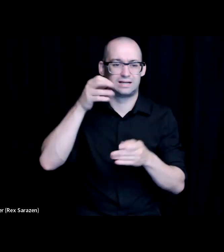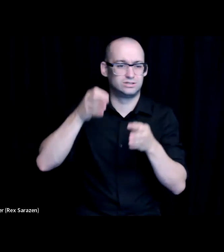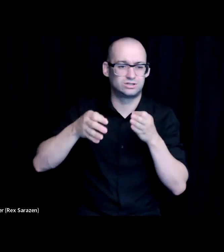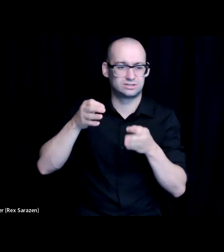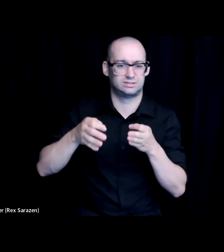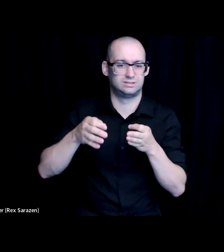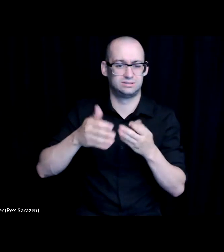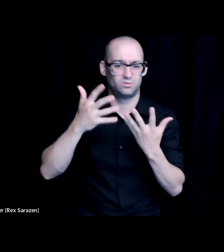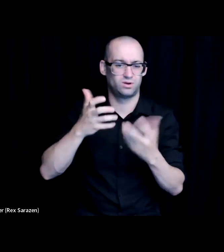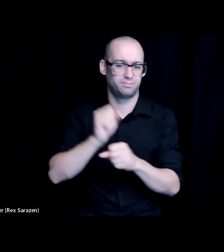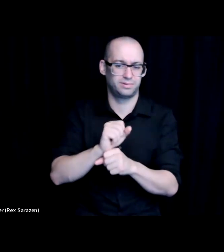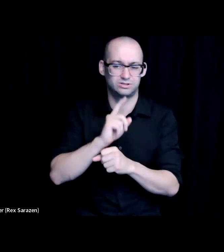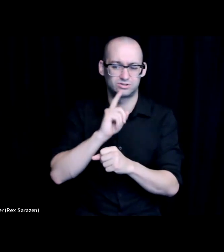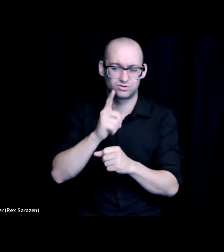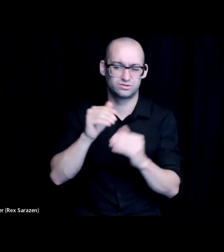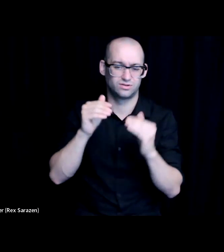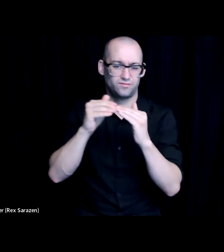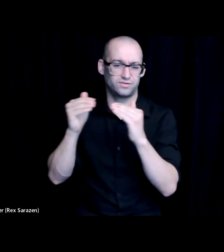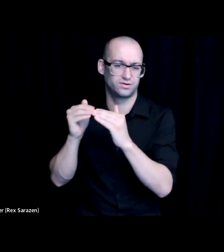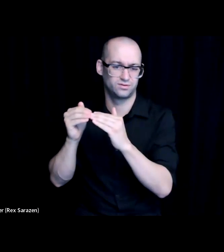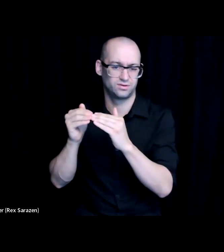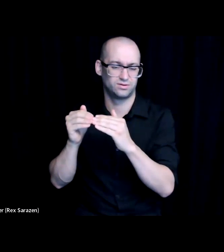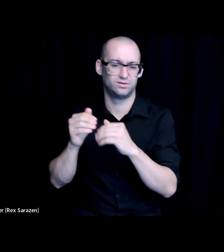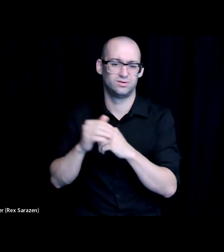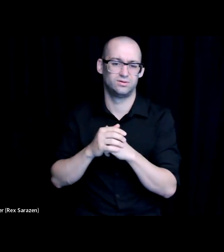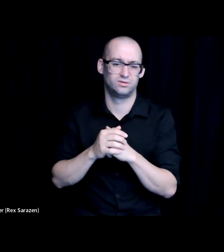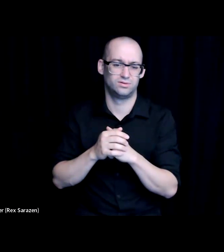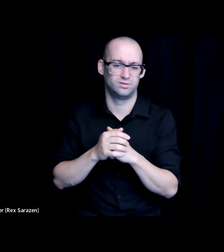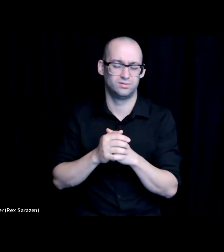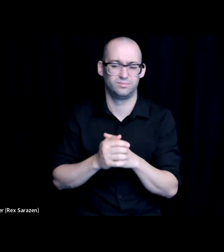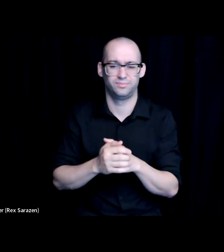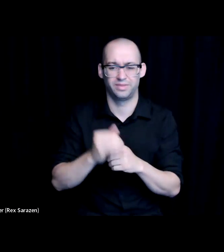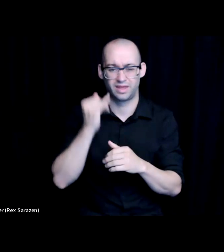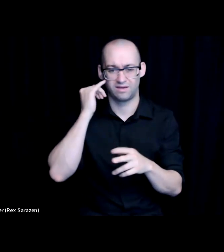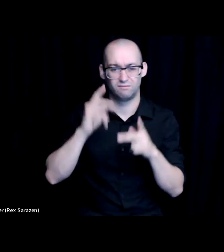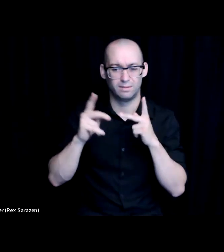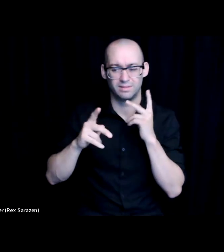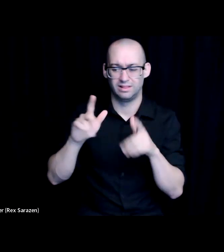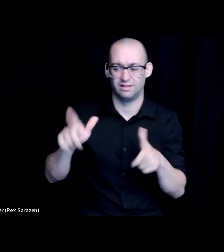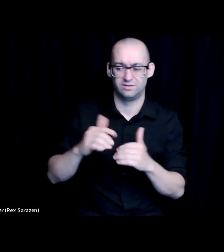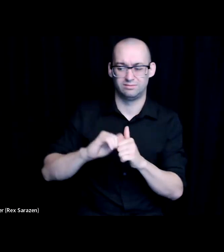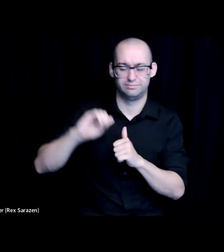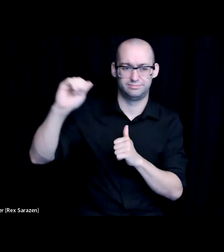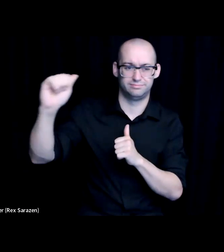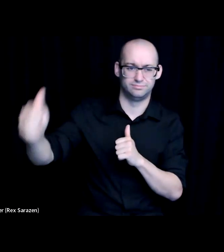worry, we can offer you telehealth even if you live in a rural area. But the folks that we're trying to reach actually